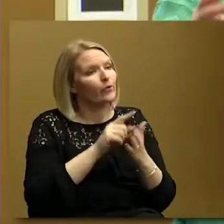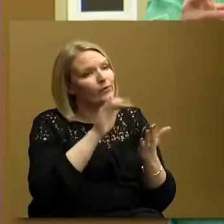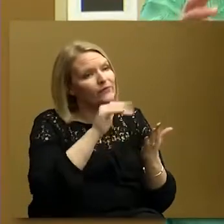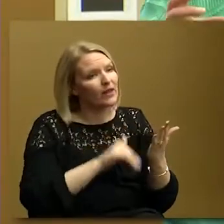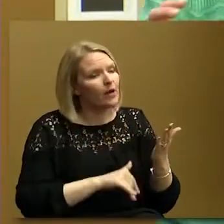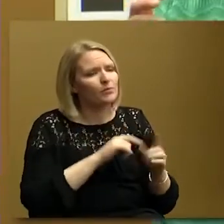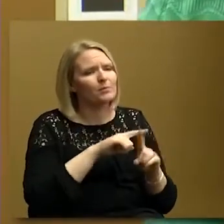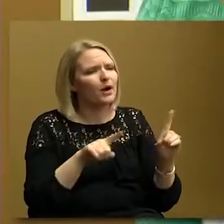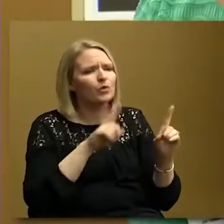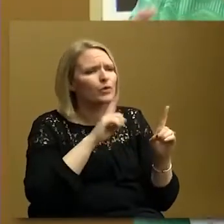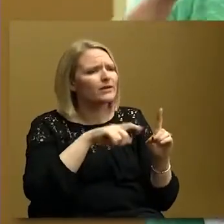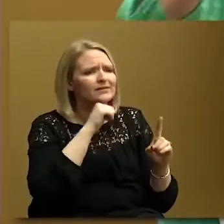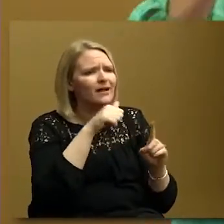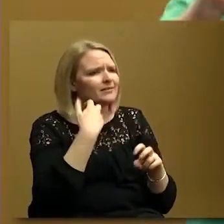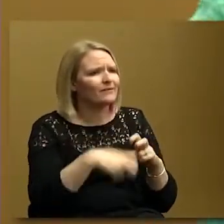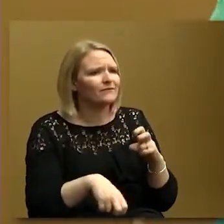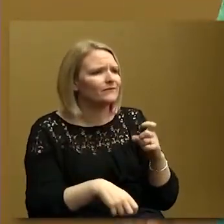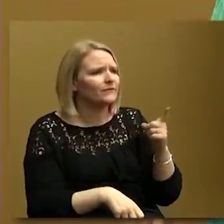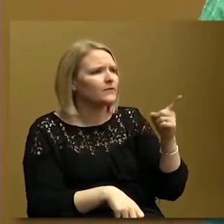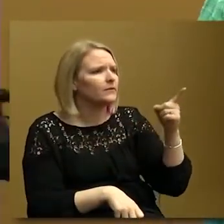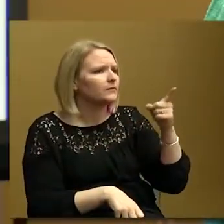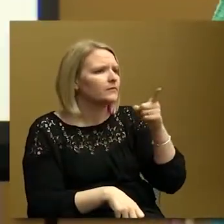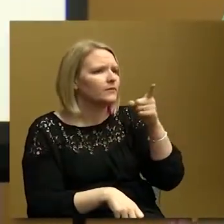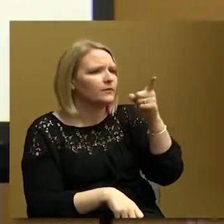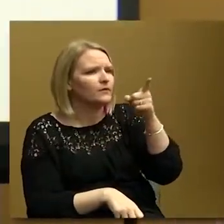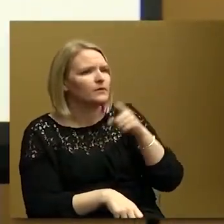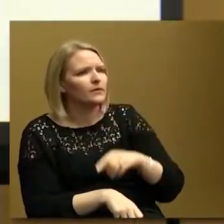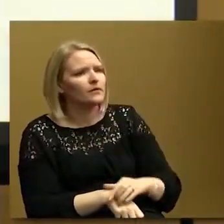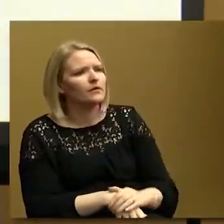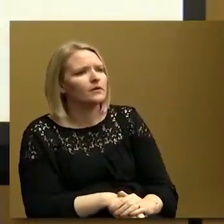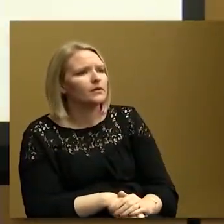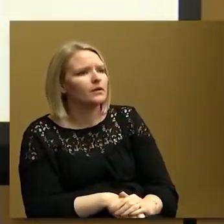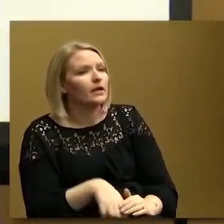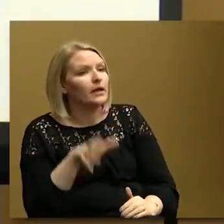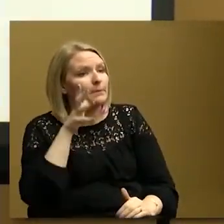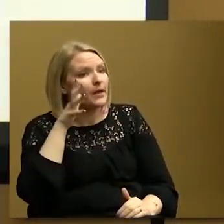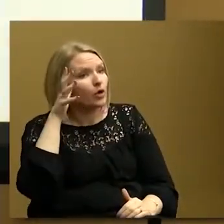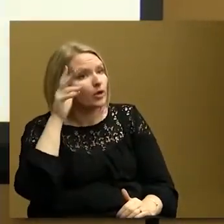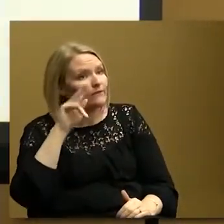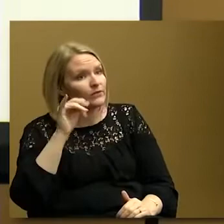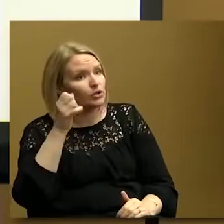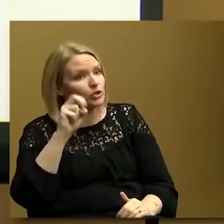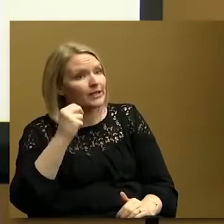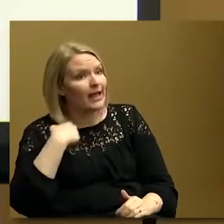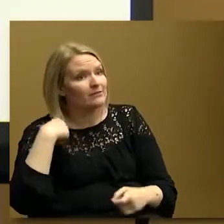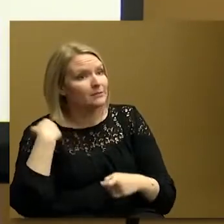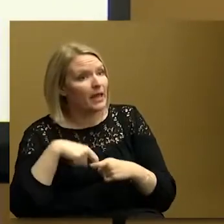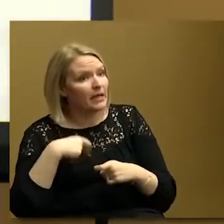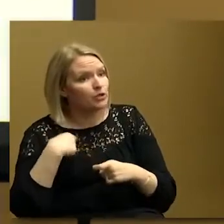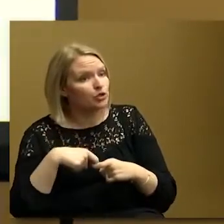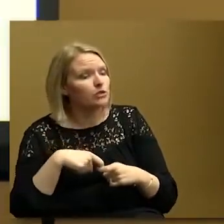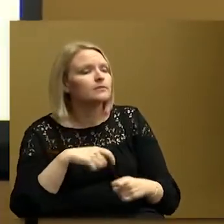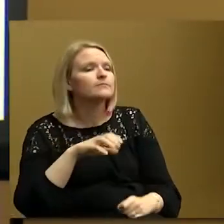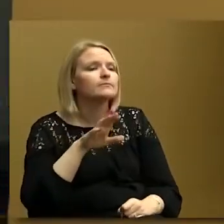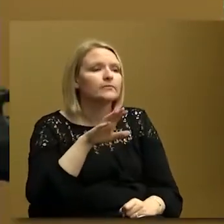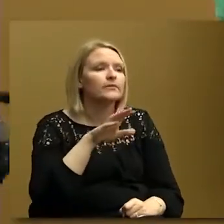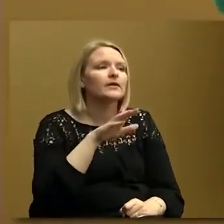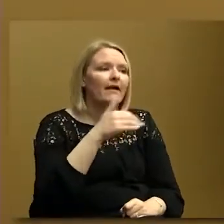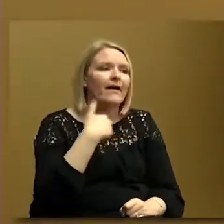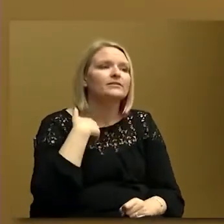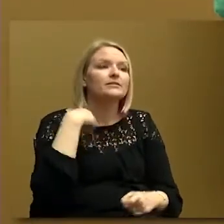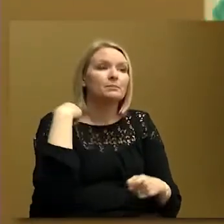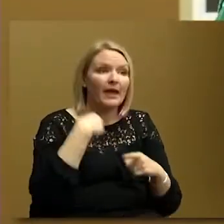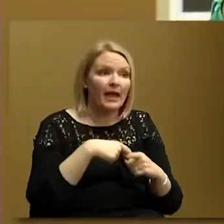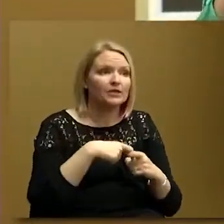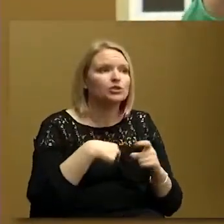a hard thing to do. Yes, ma'am? Is the parent version in Spanish? They do have not only Spanish,